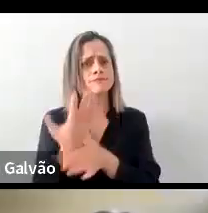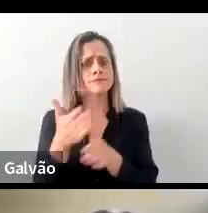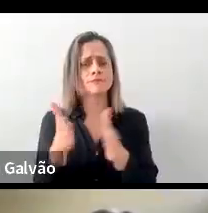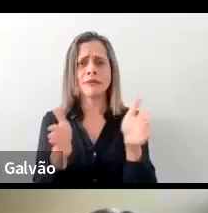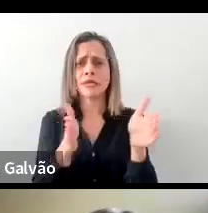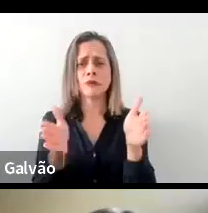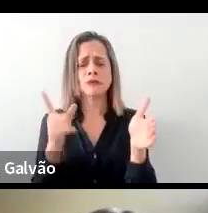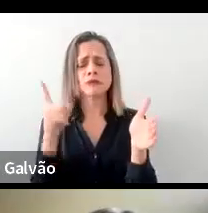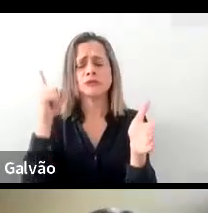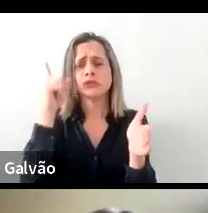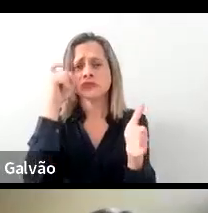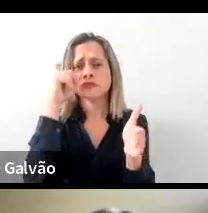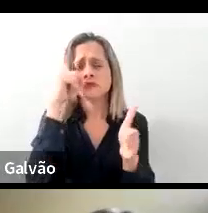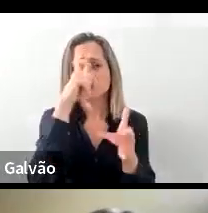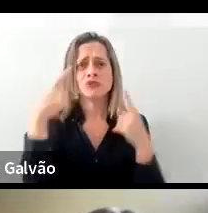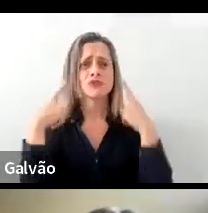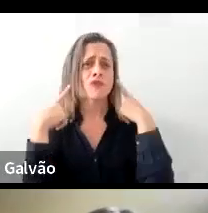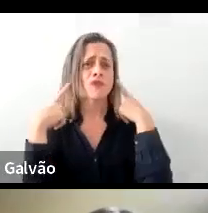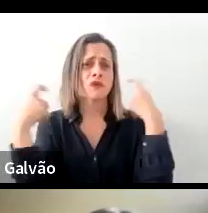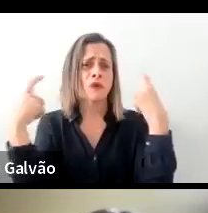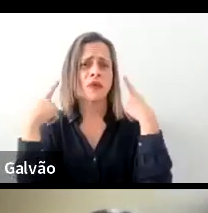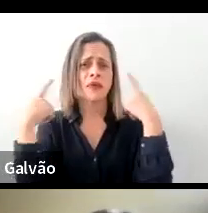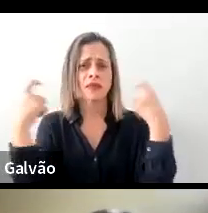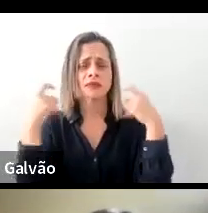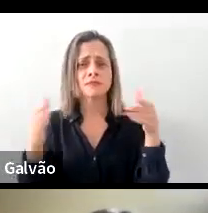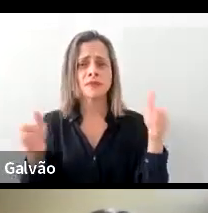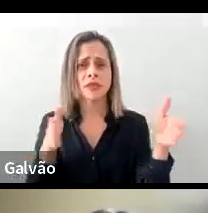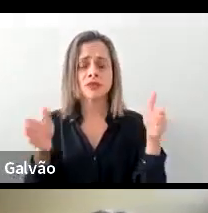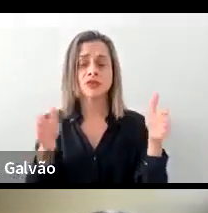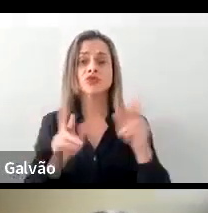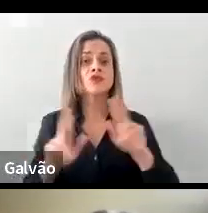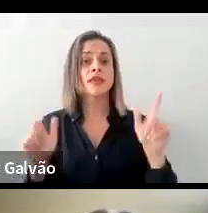are victimized, persecuted, and often killed